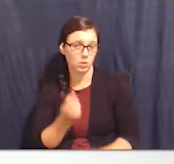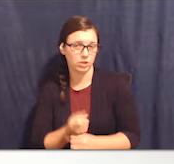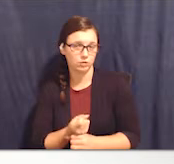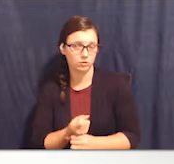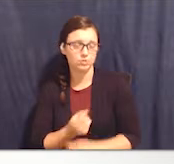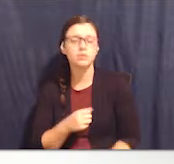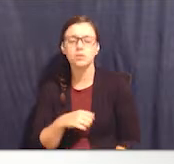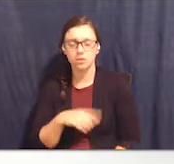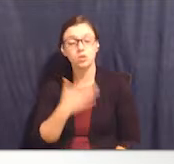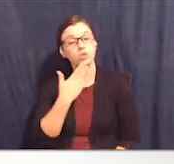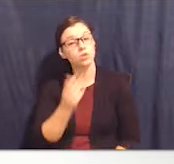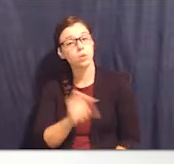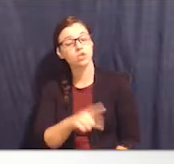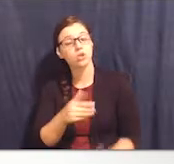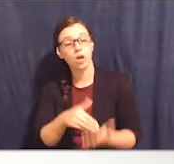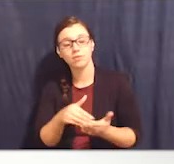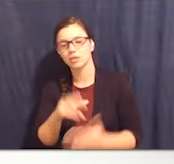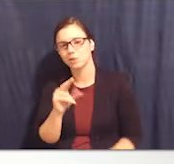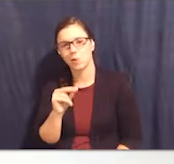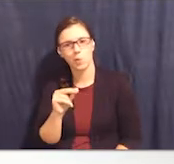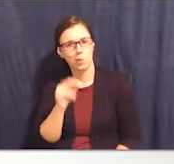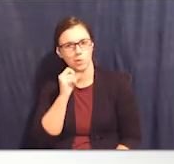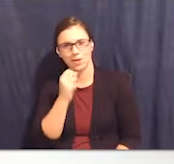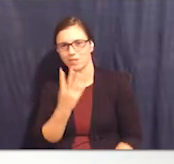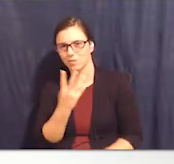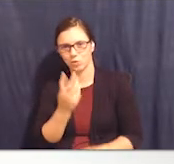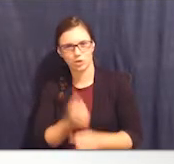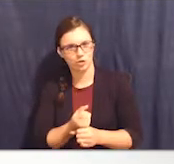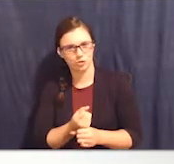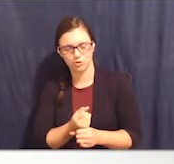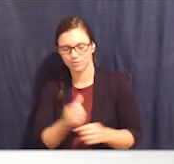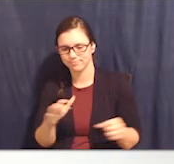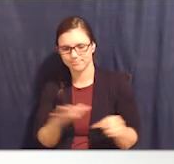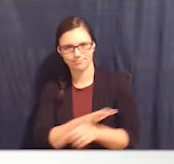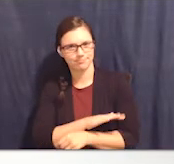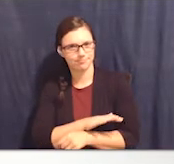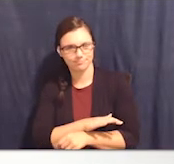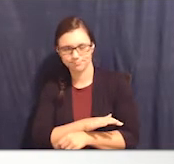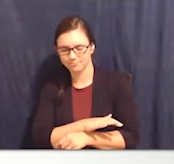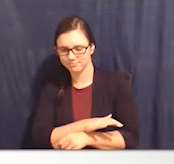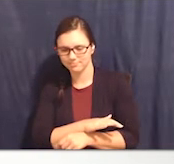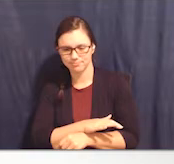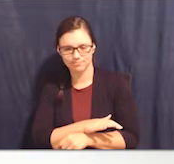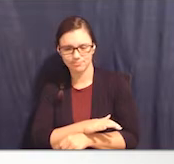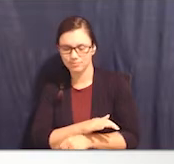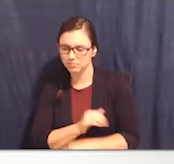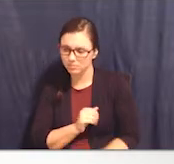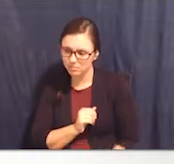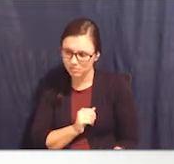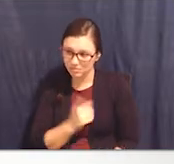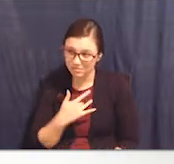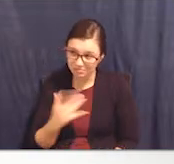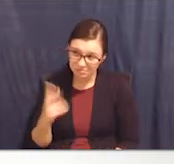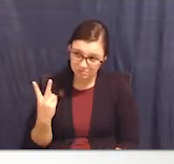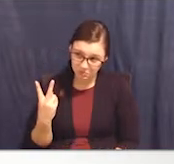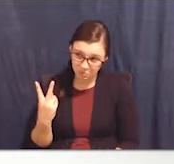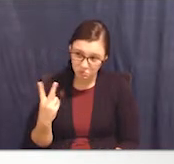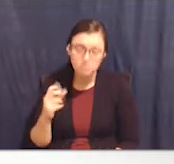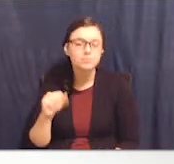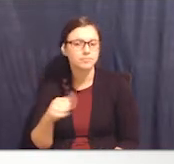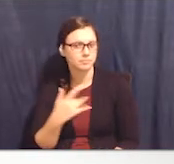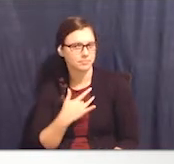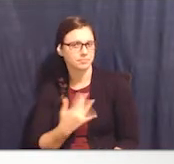For instance, at UCF, it's a professional services certificate that students